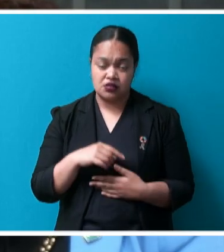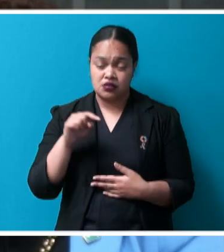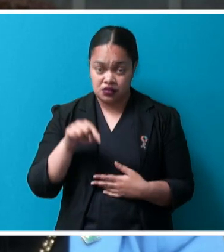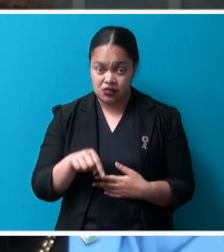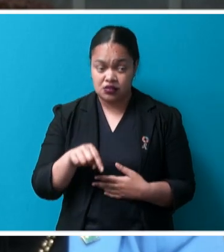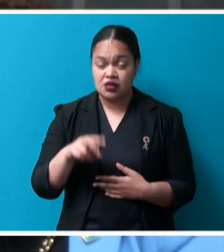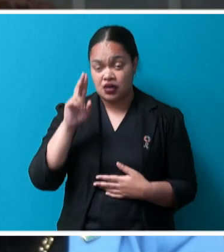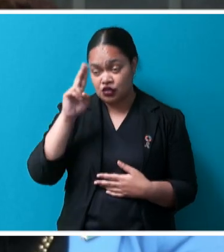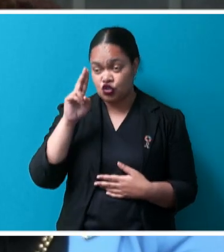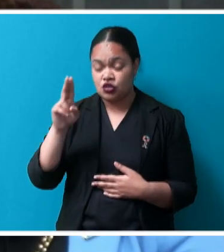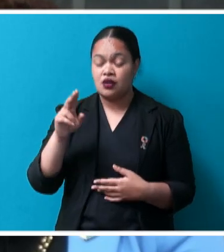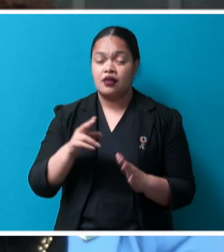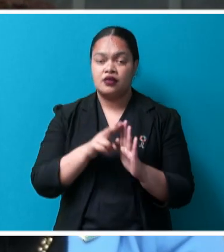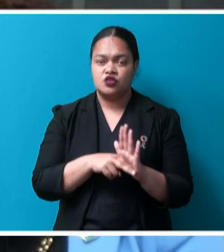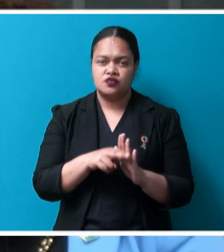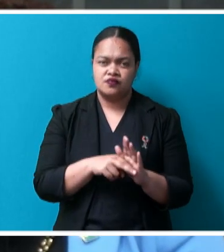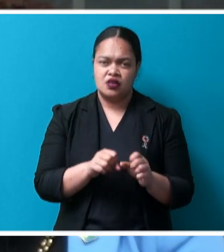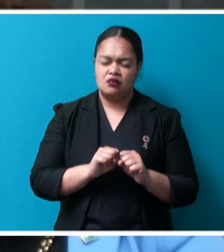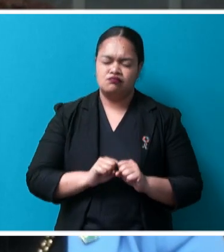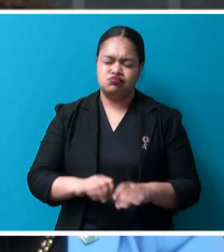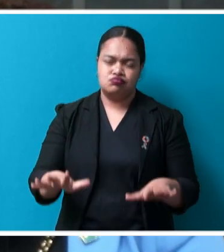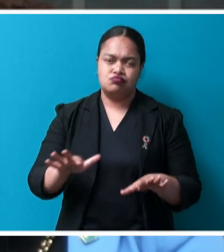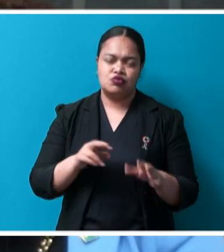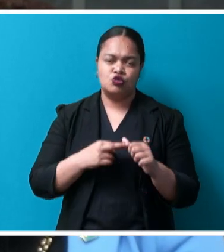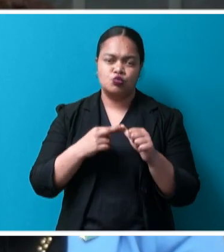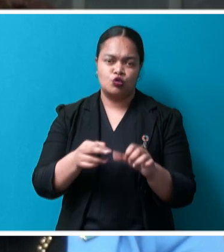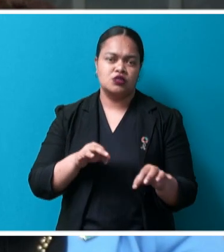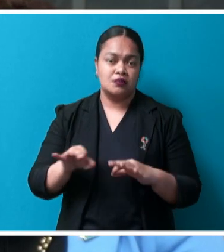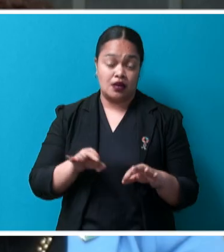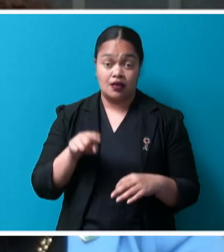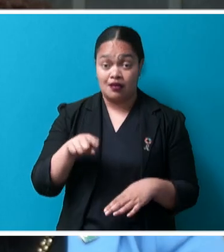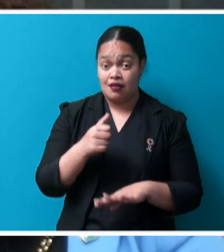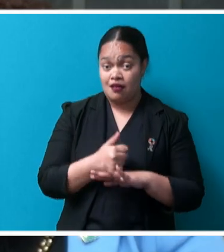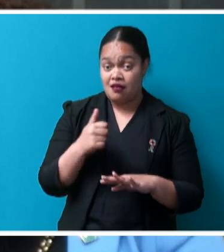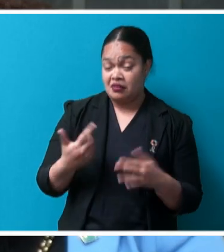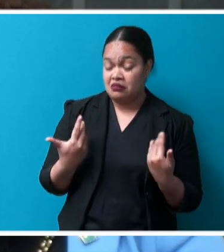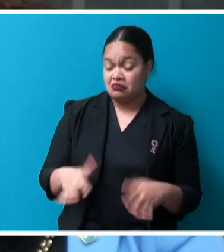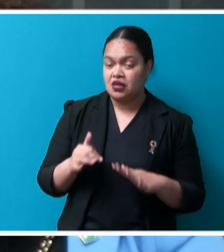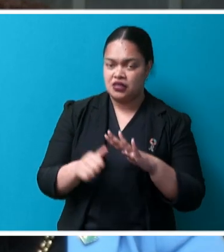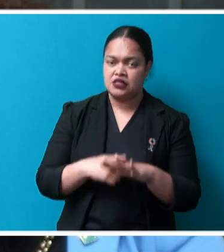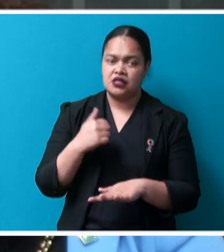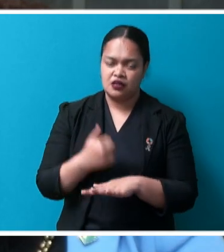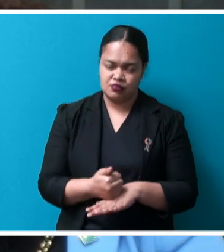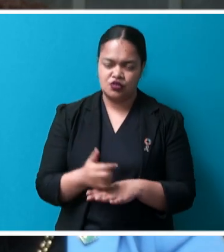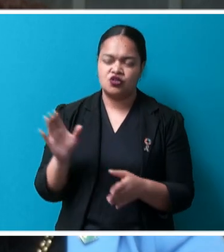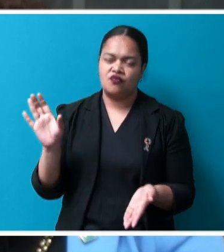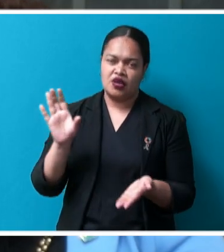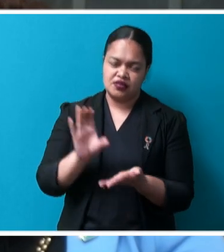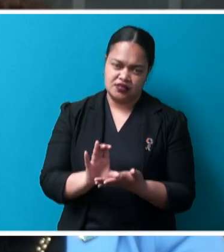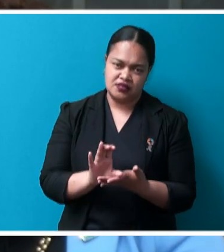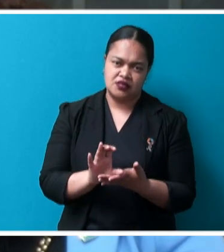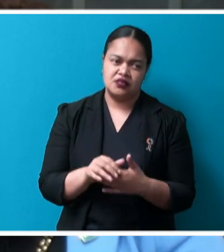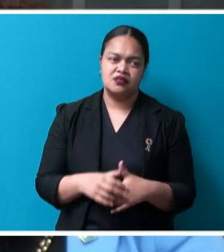the National HIV Outbreak Response Plan, which this government has established and funded,